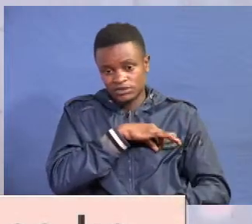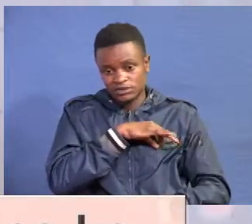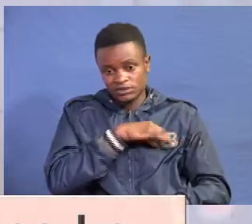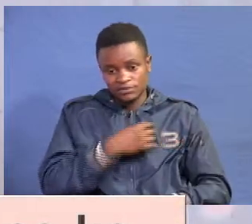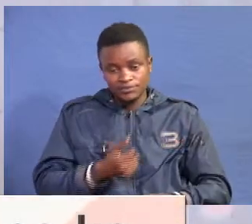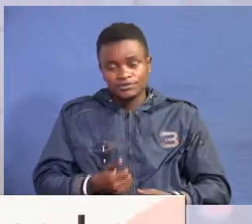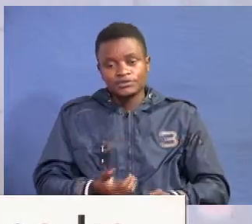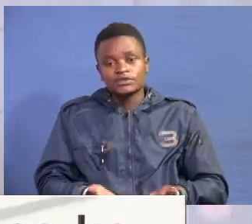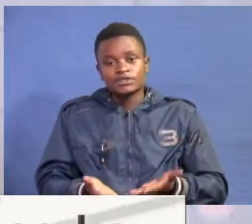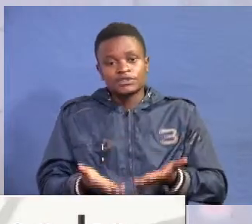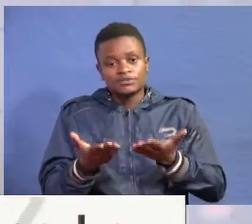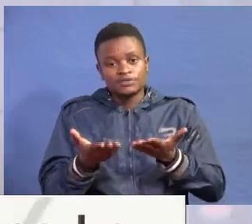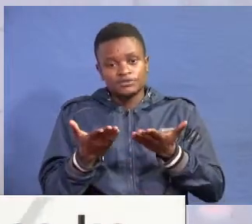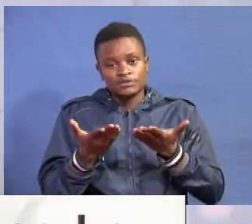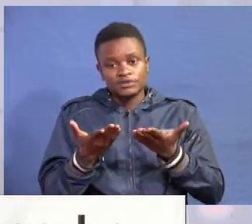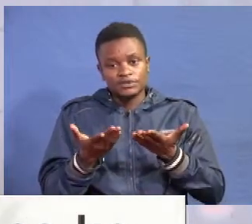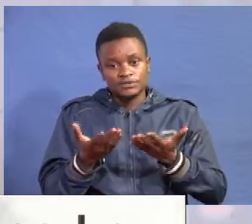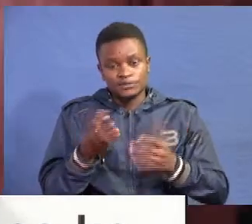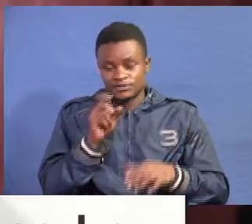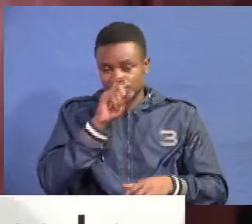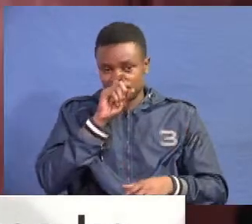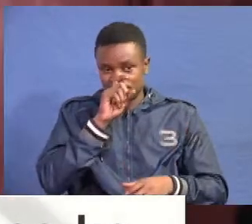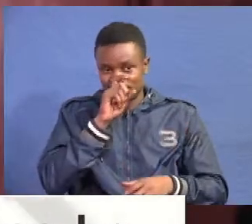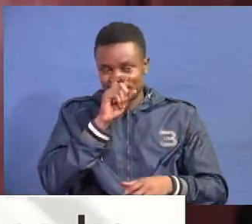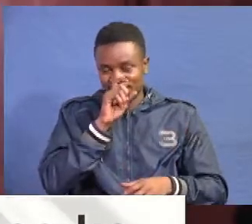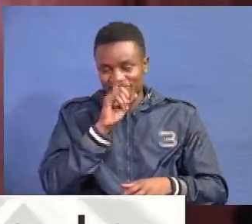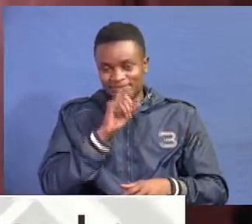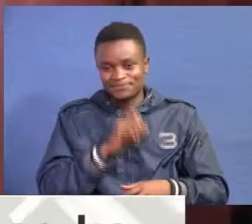from the chicken value chain.